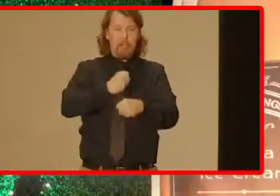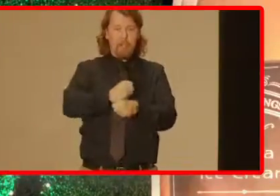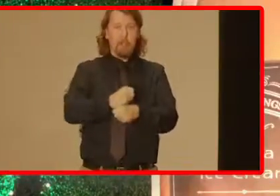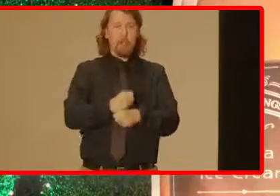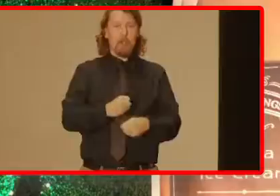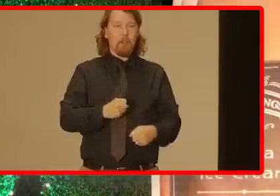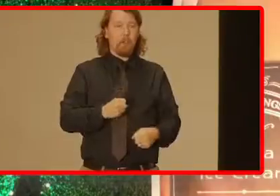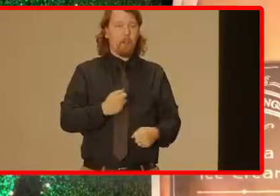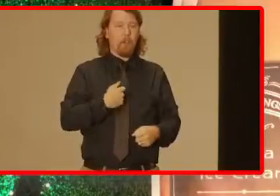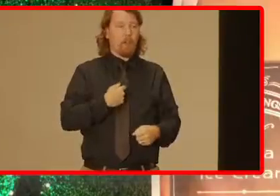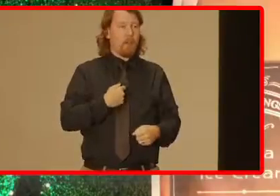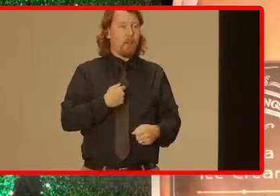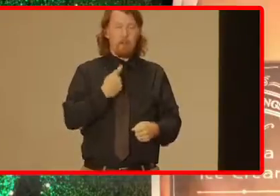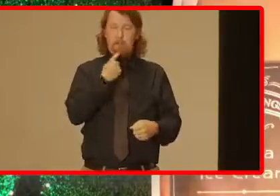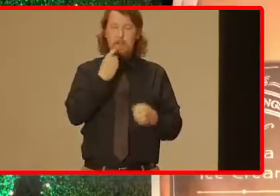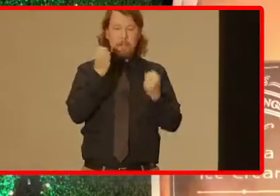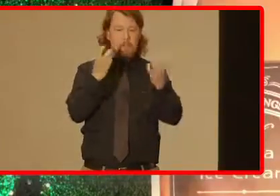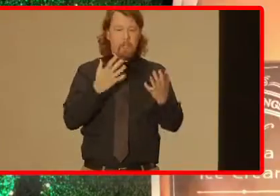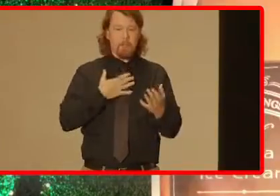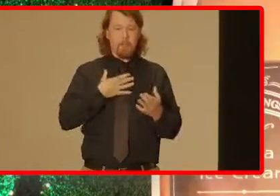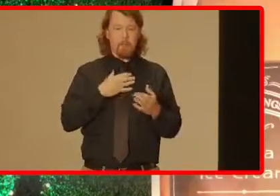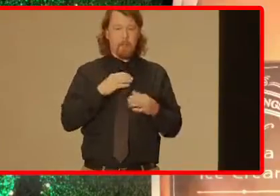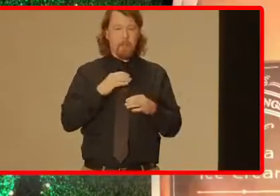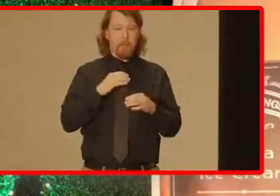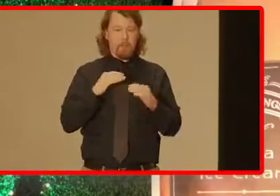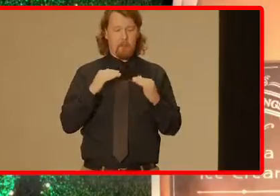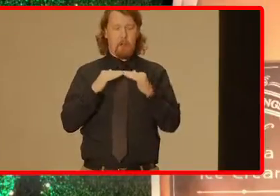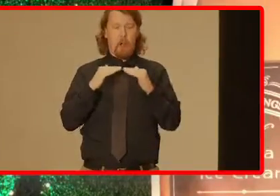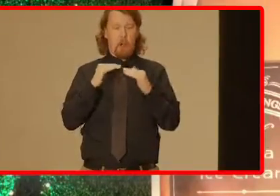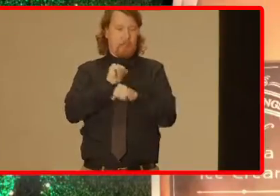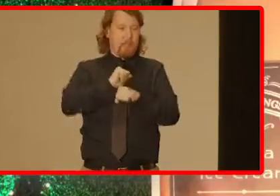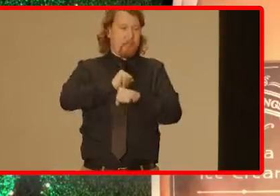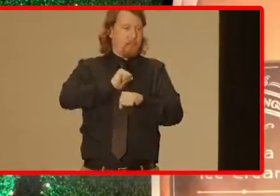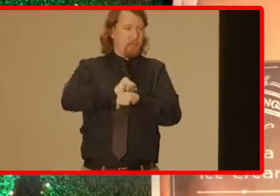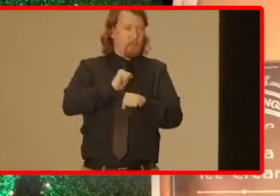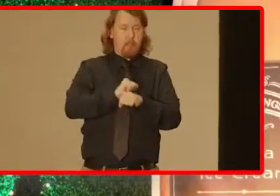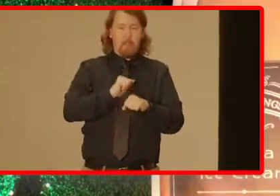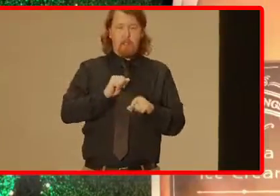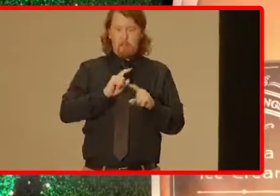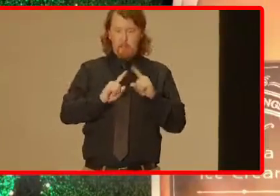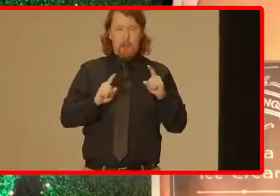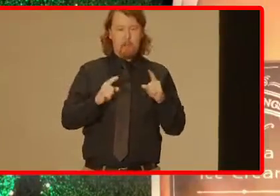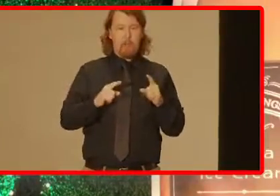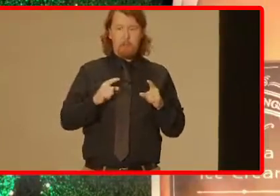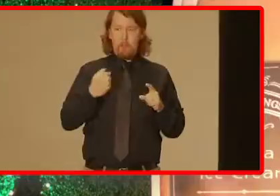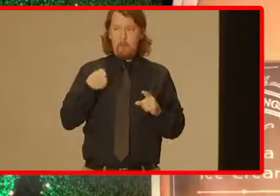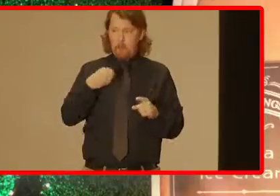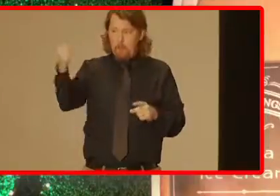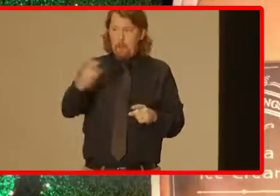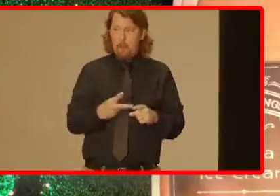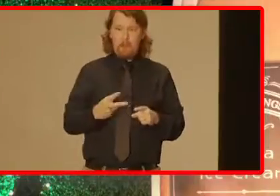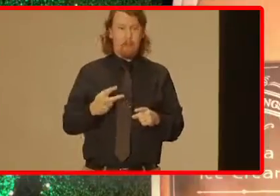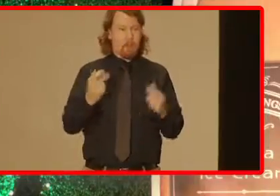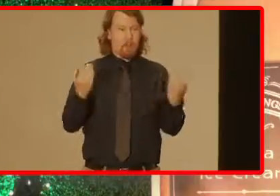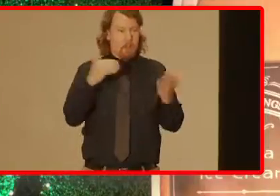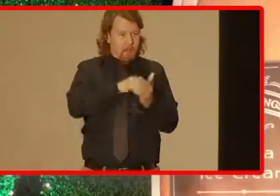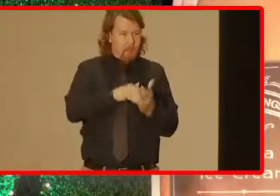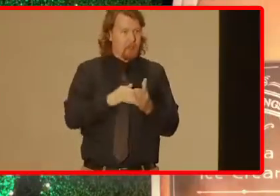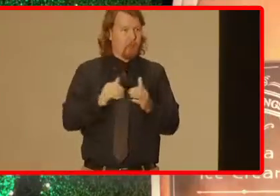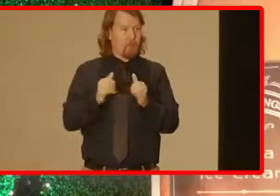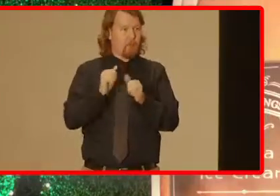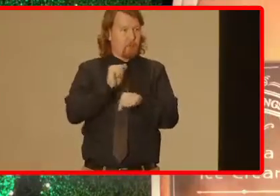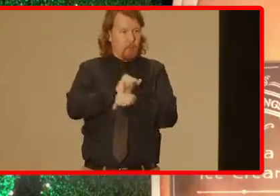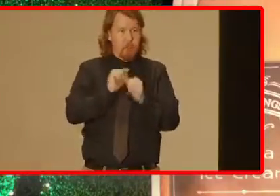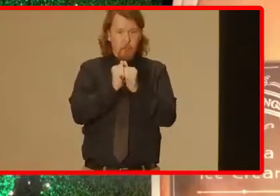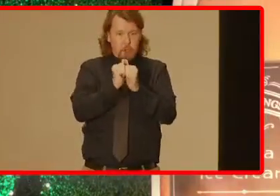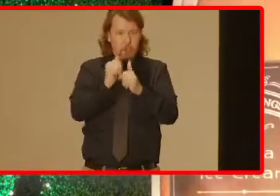colleagues and so many, but we've made it through. You all have made it through, and we're back again to collaborate, to share ideas,